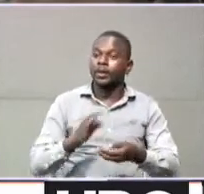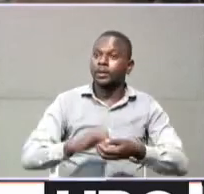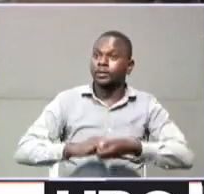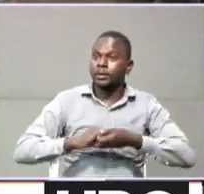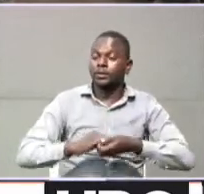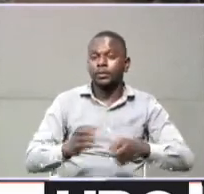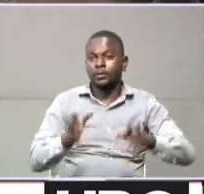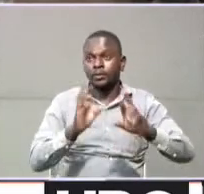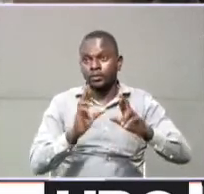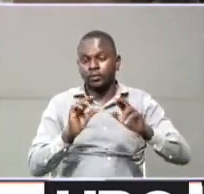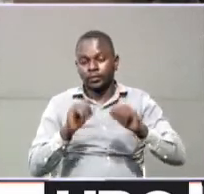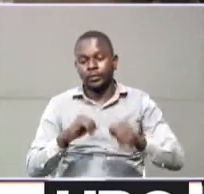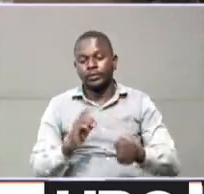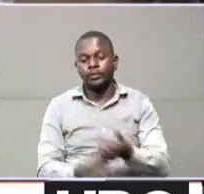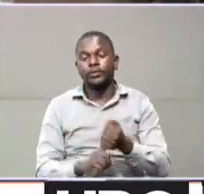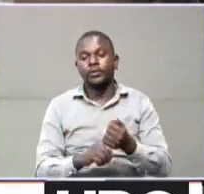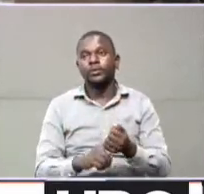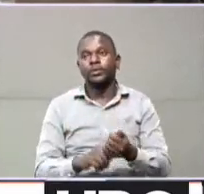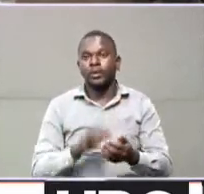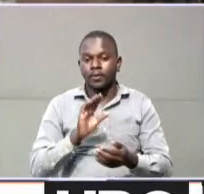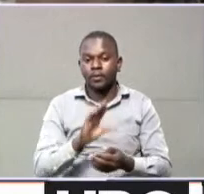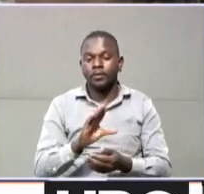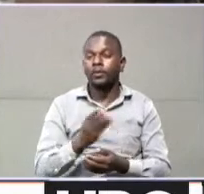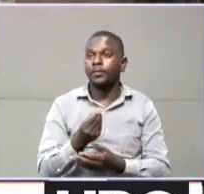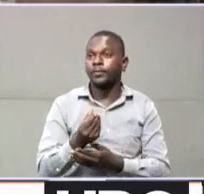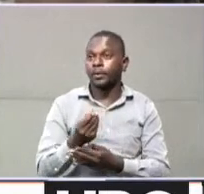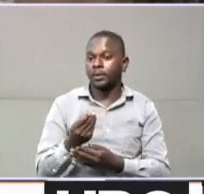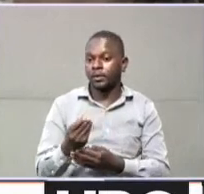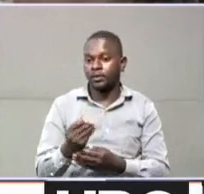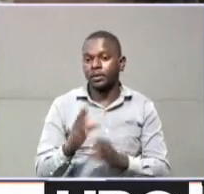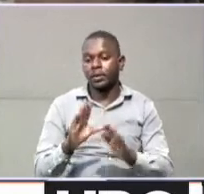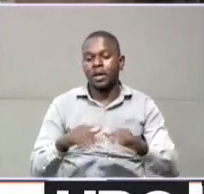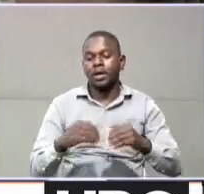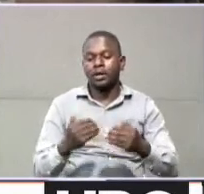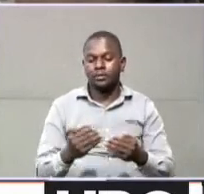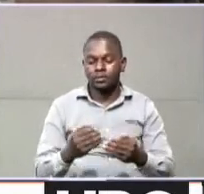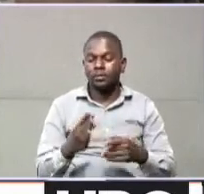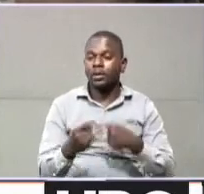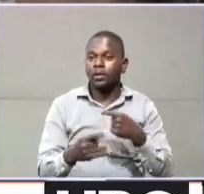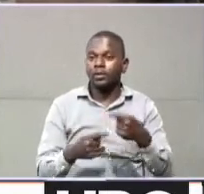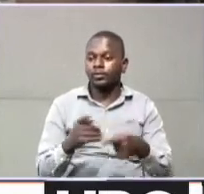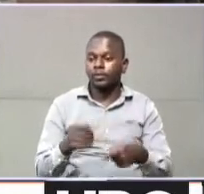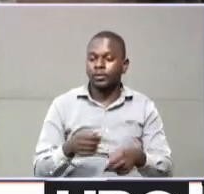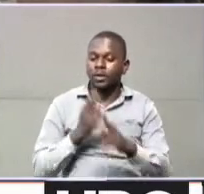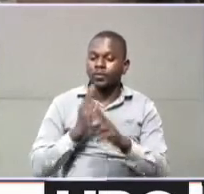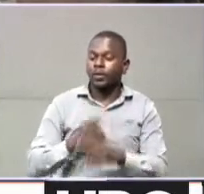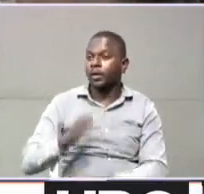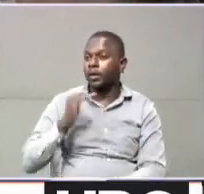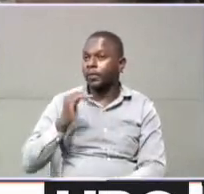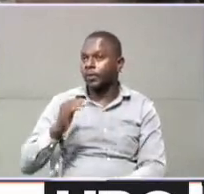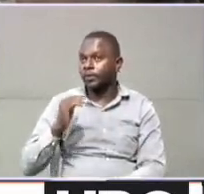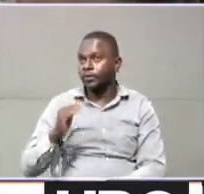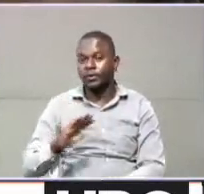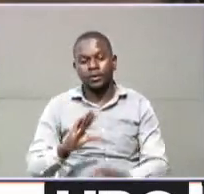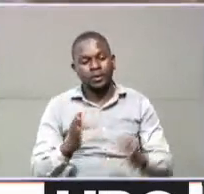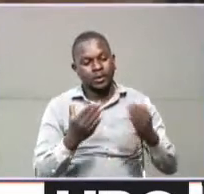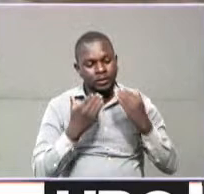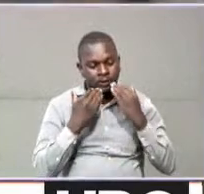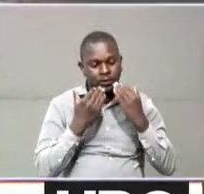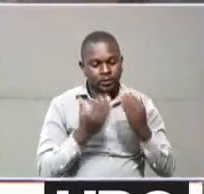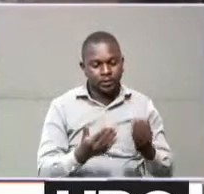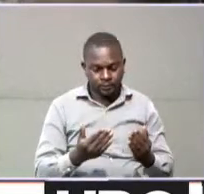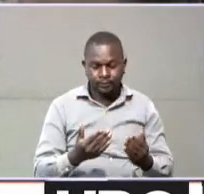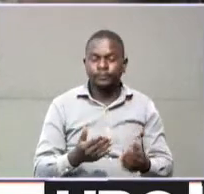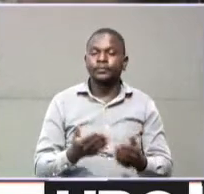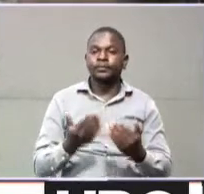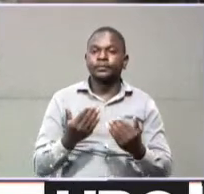ready should receive its funds so that's how we are proceeding right on our speaker sure thank you